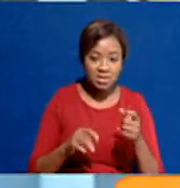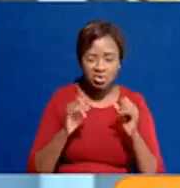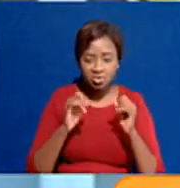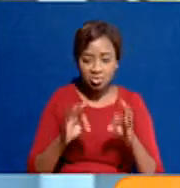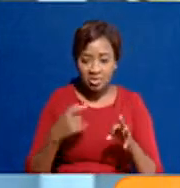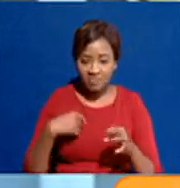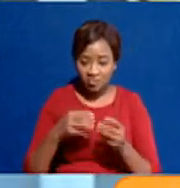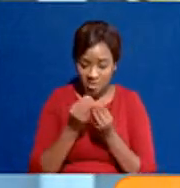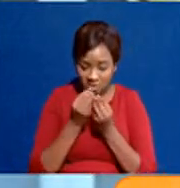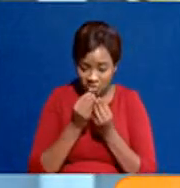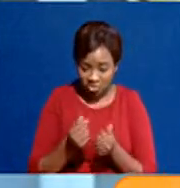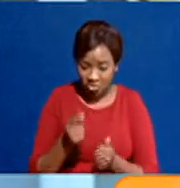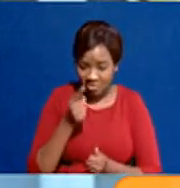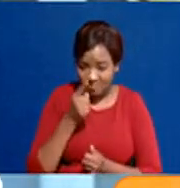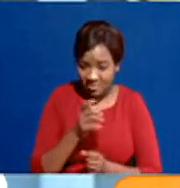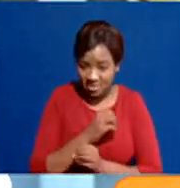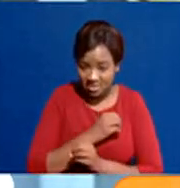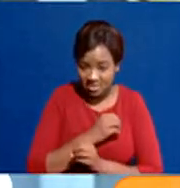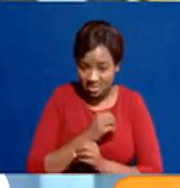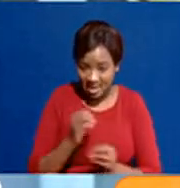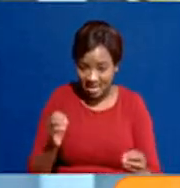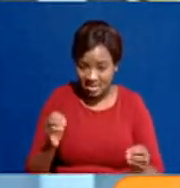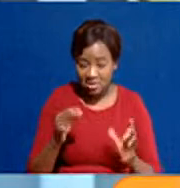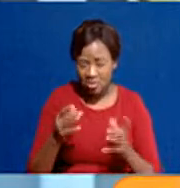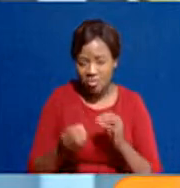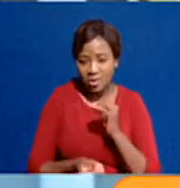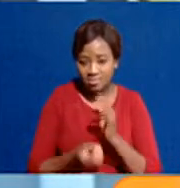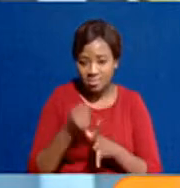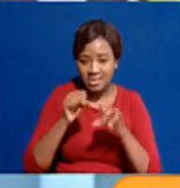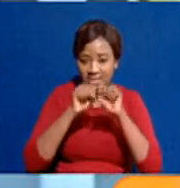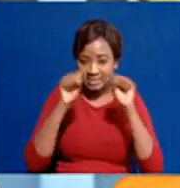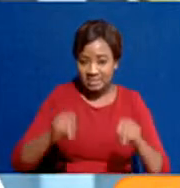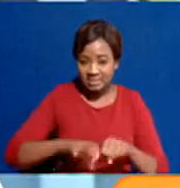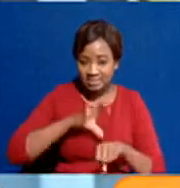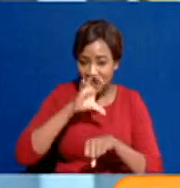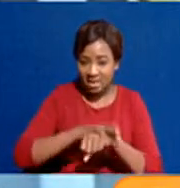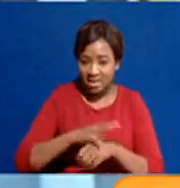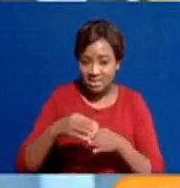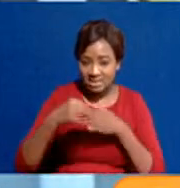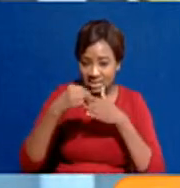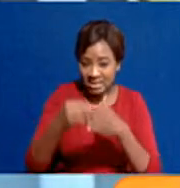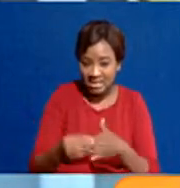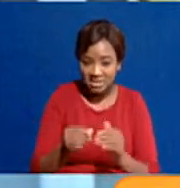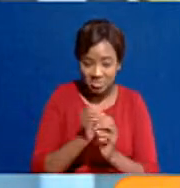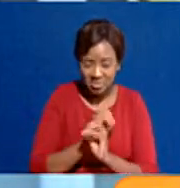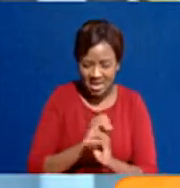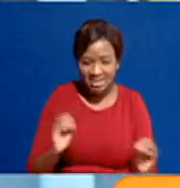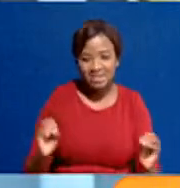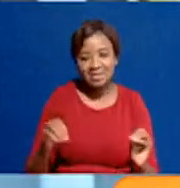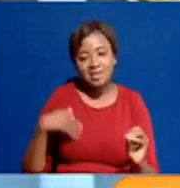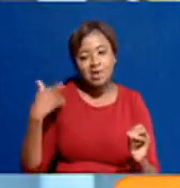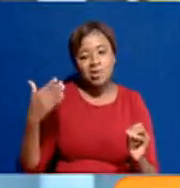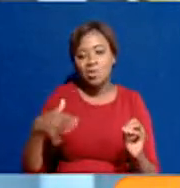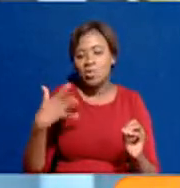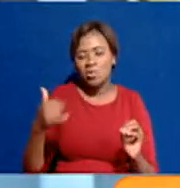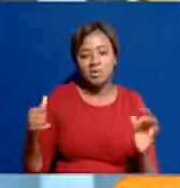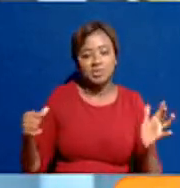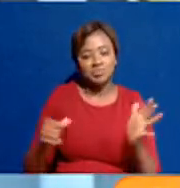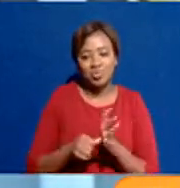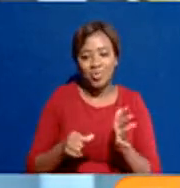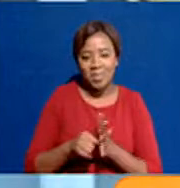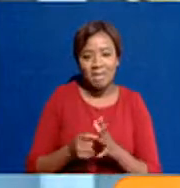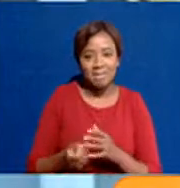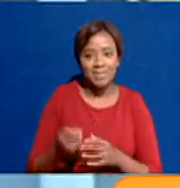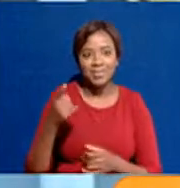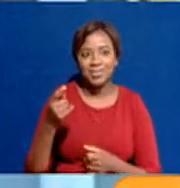confront this and create a system that generates leadership, then we'll always look this way. We look very